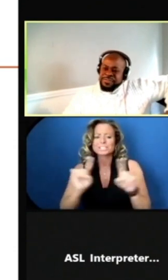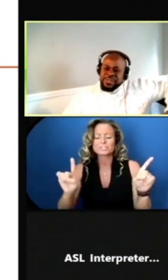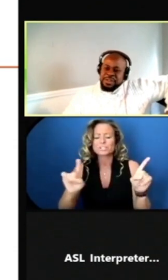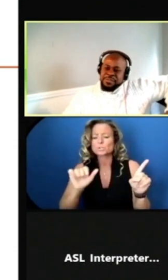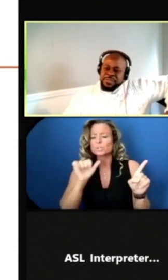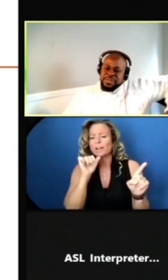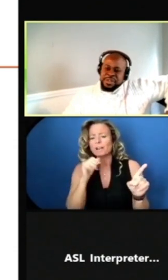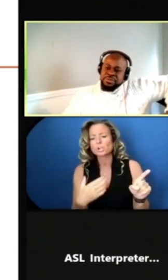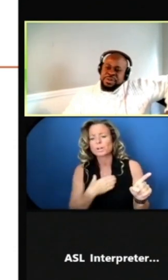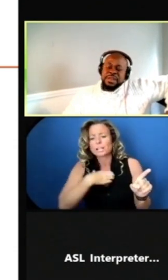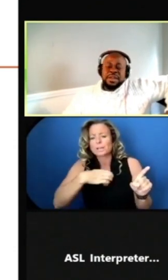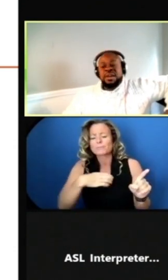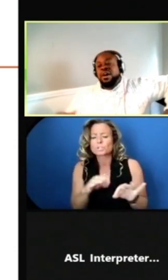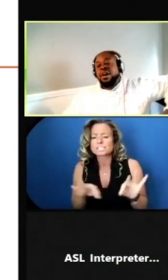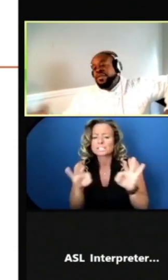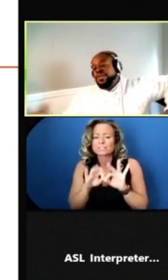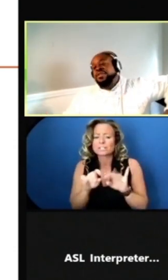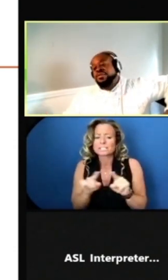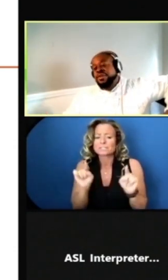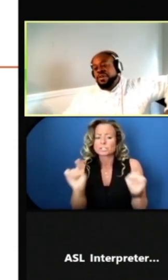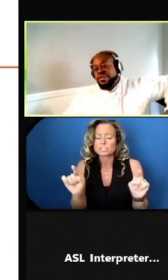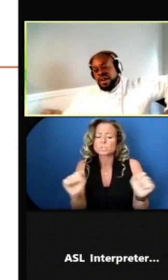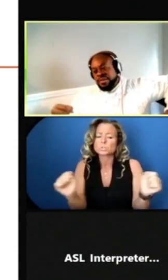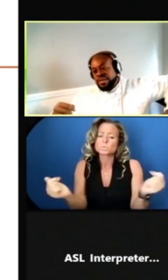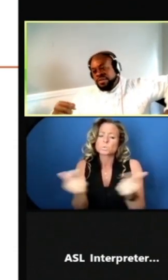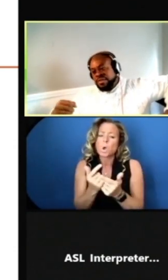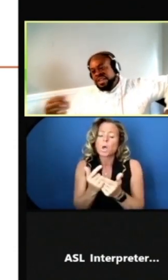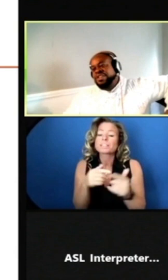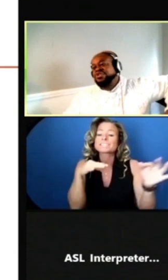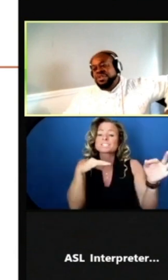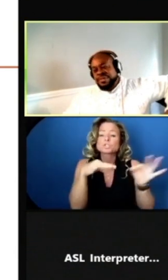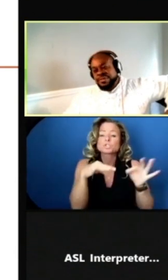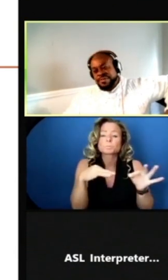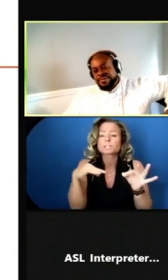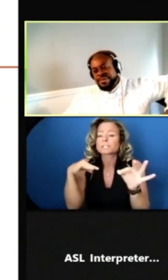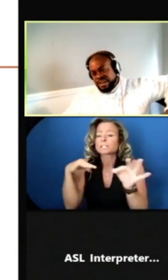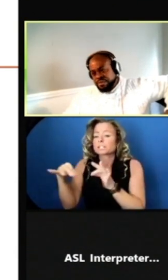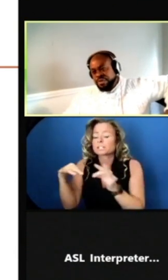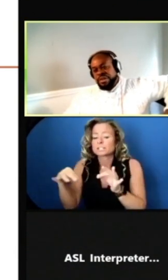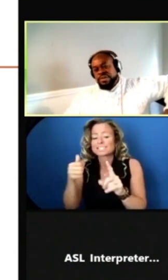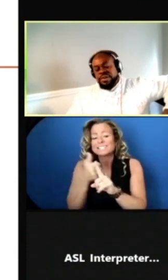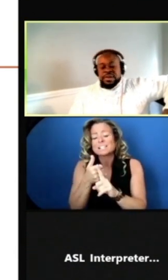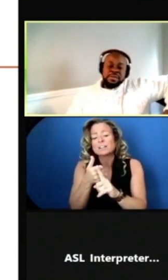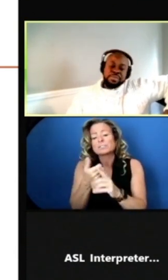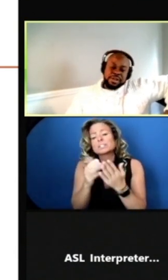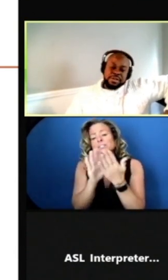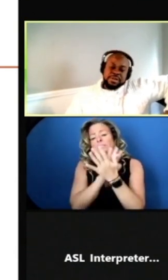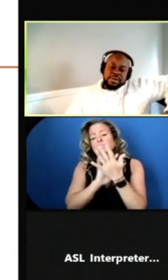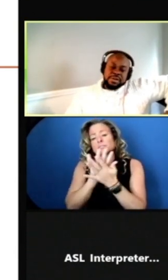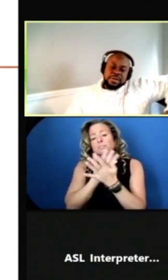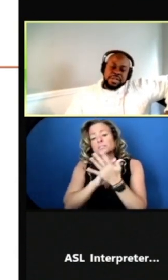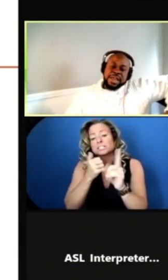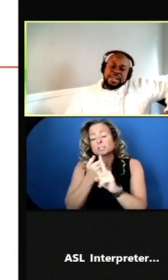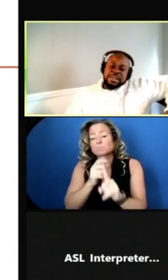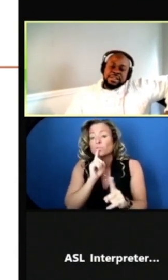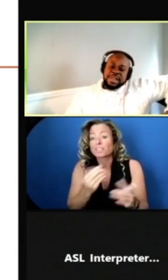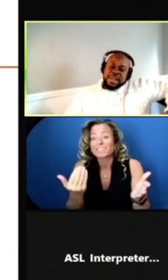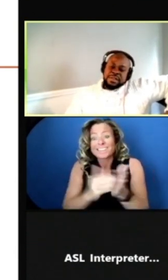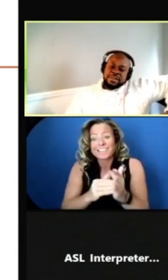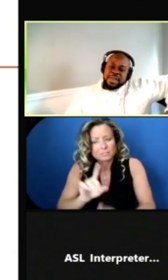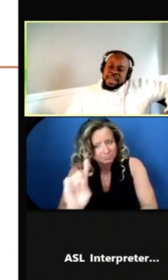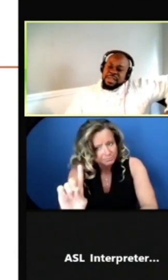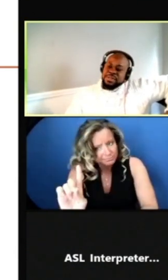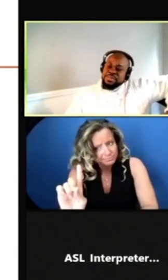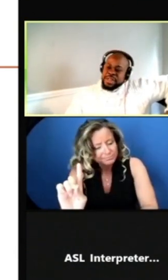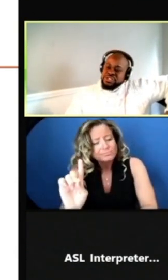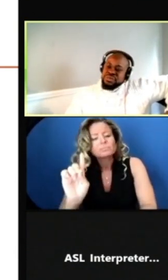statistically significant differences anyway. All of this is descriptive and all of this is illustrative at this point. But the idea